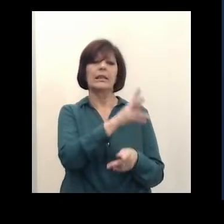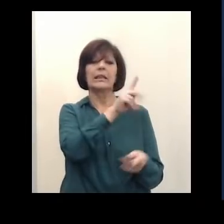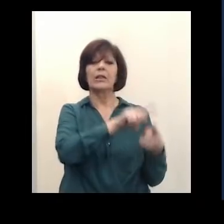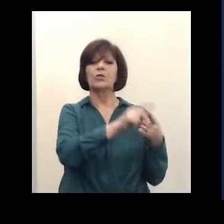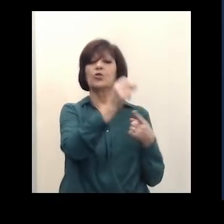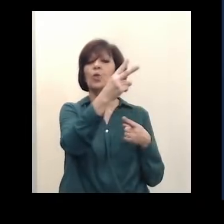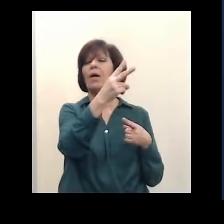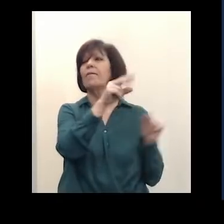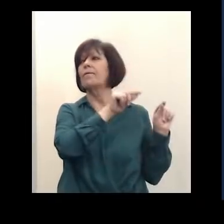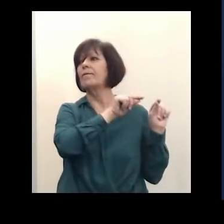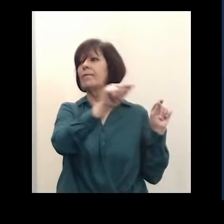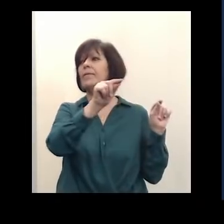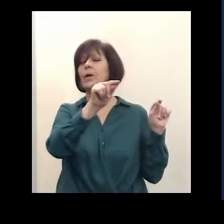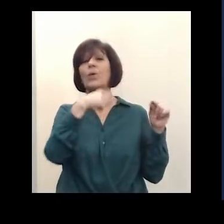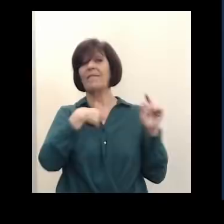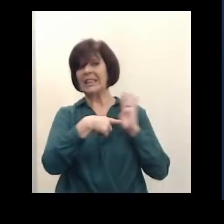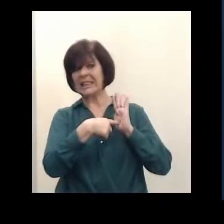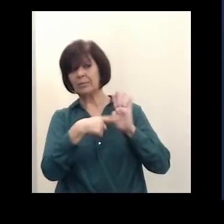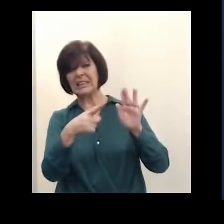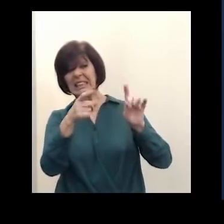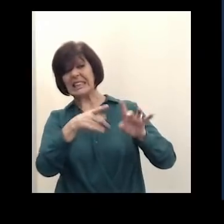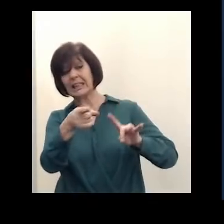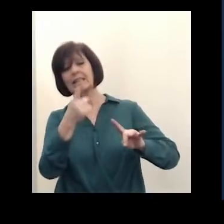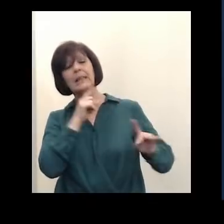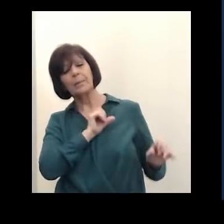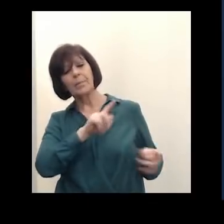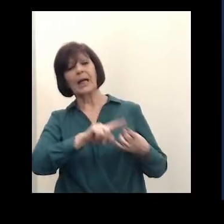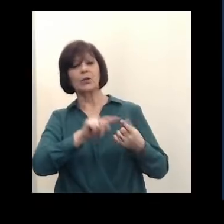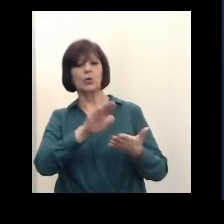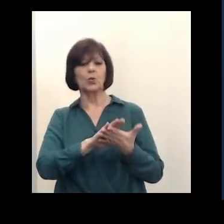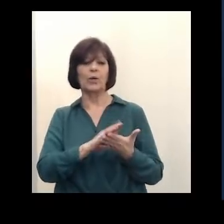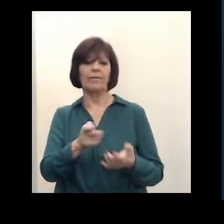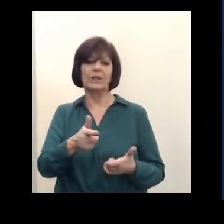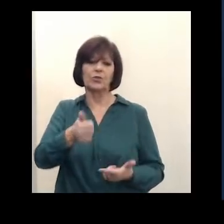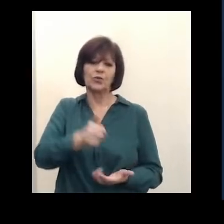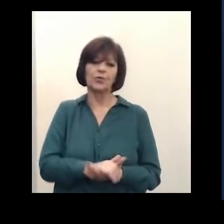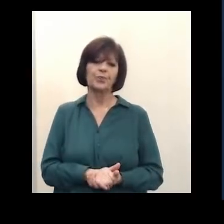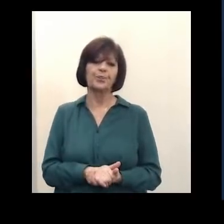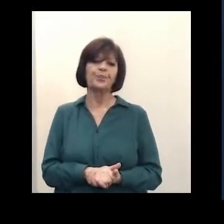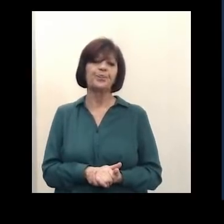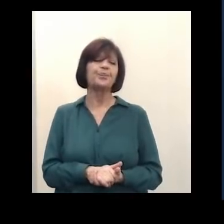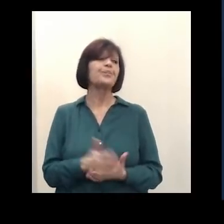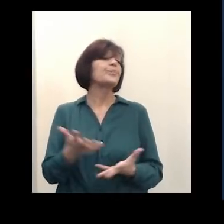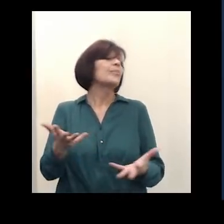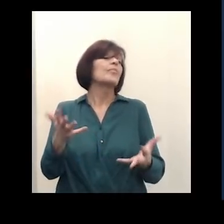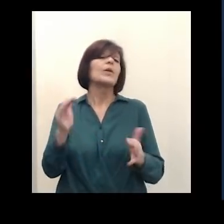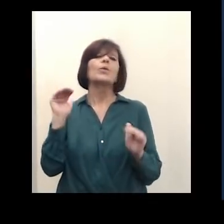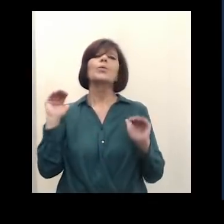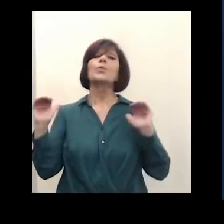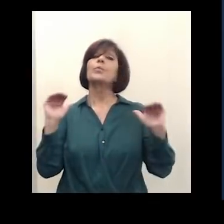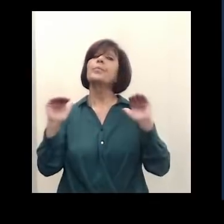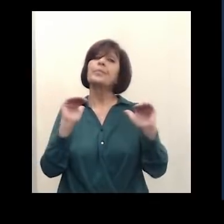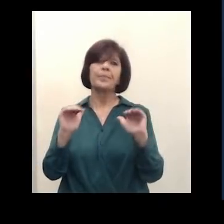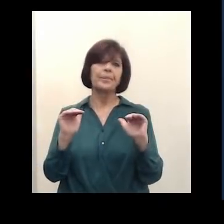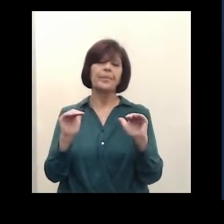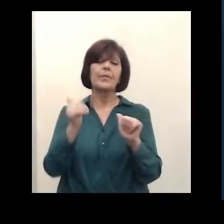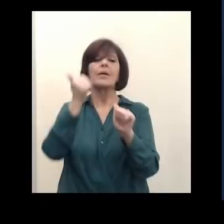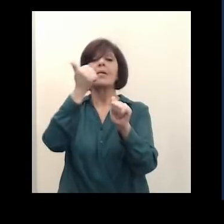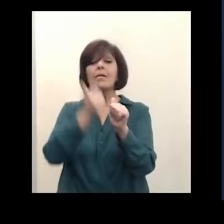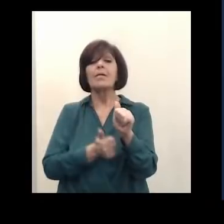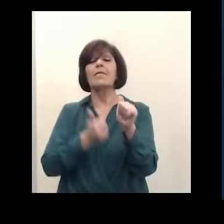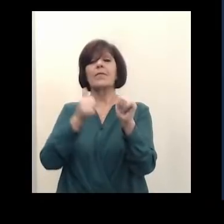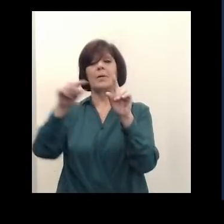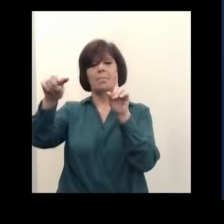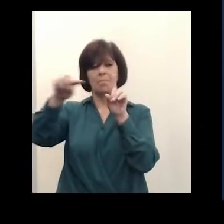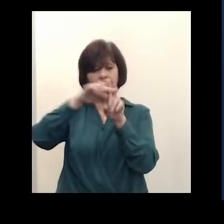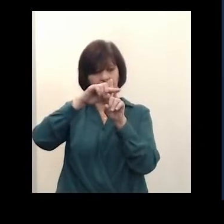staff who are symptomatic to help them get back to school faster. So I just want to remind everybody that every single positive